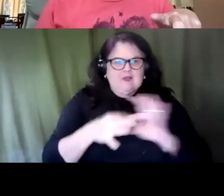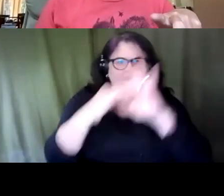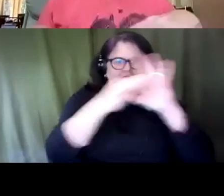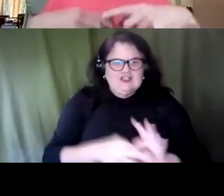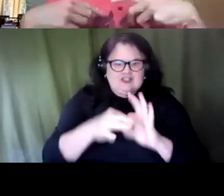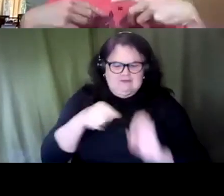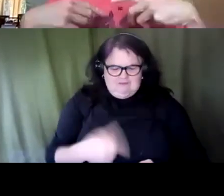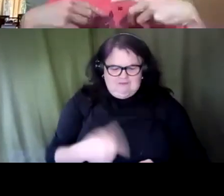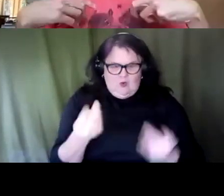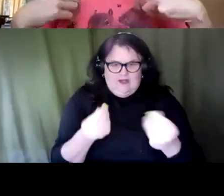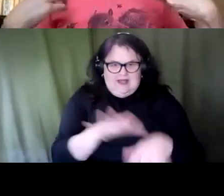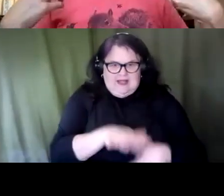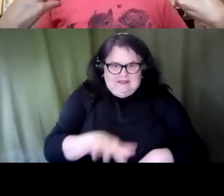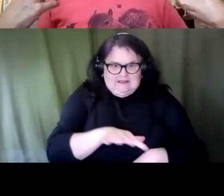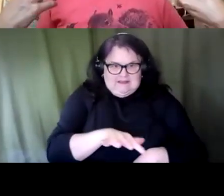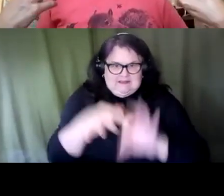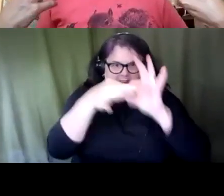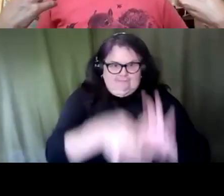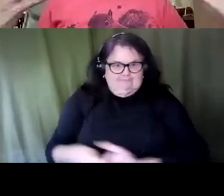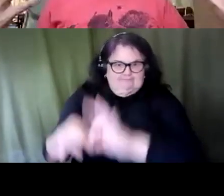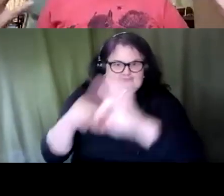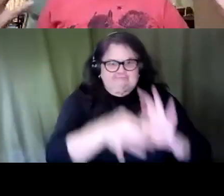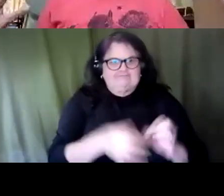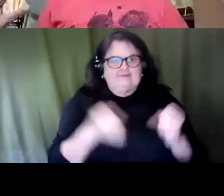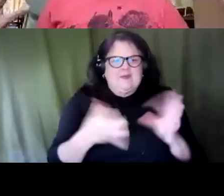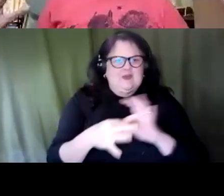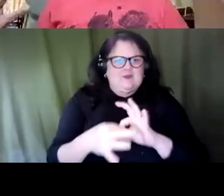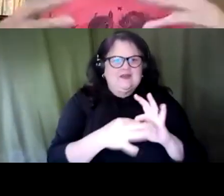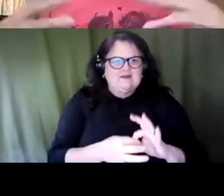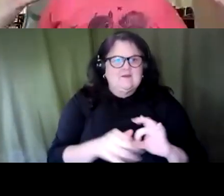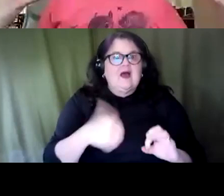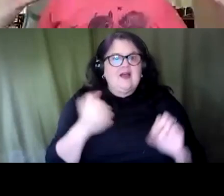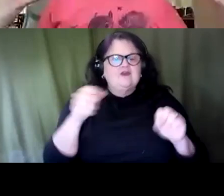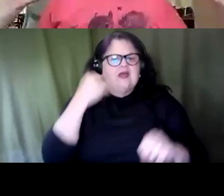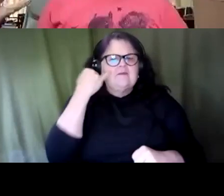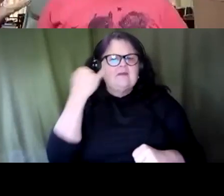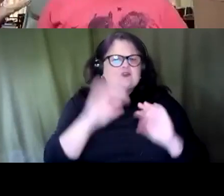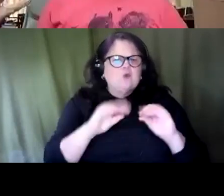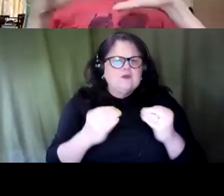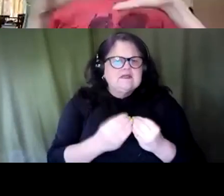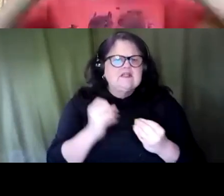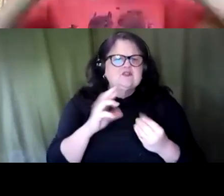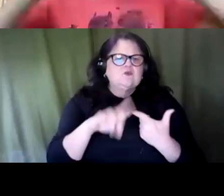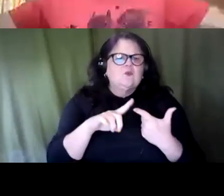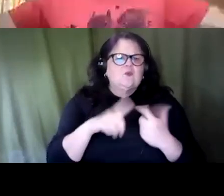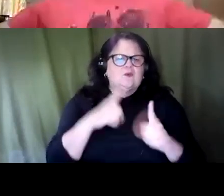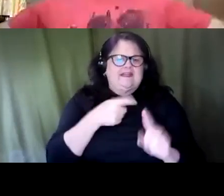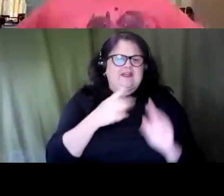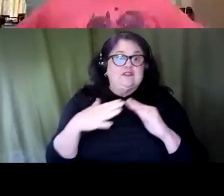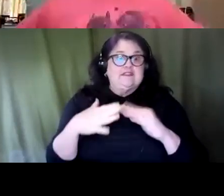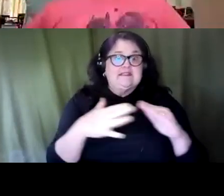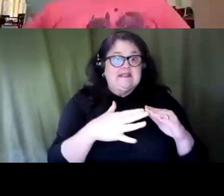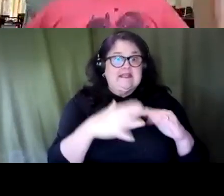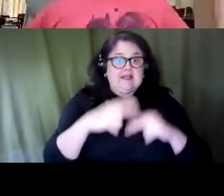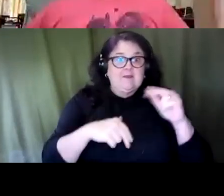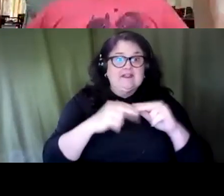of land. Another thing you can imagine is an organization or a particular city building up a web